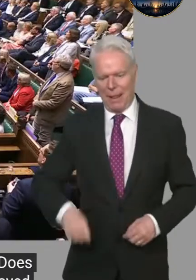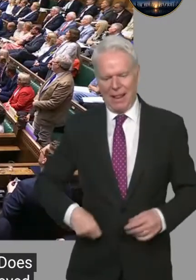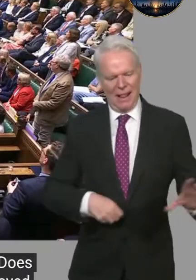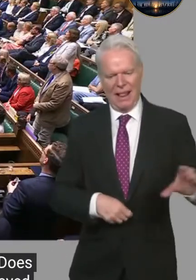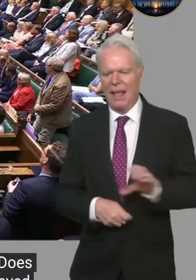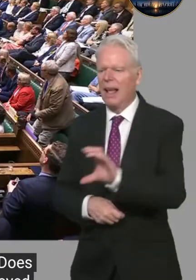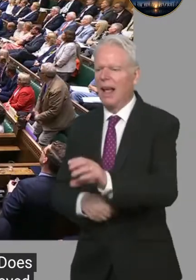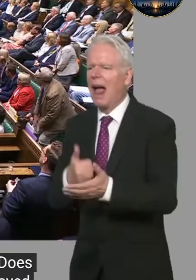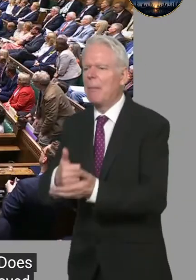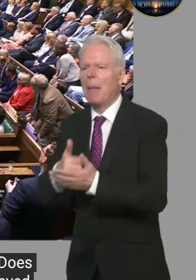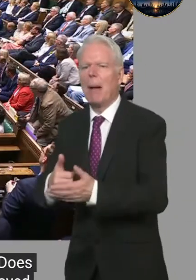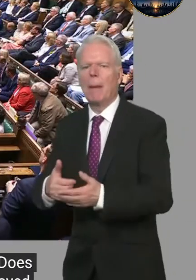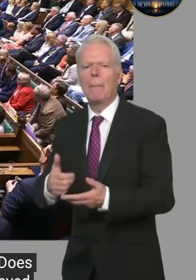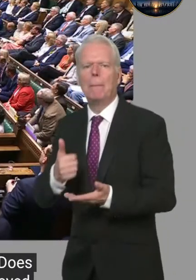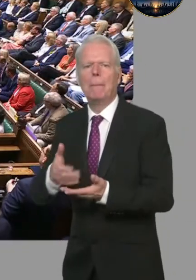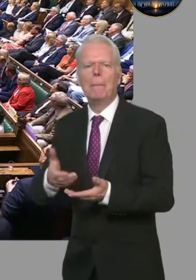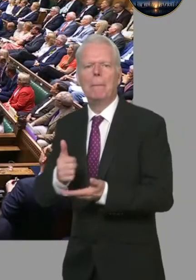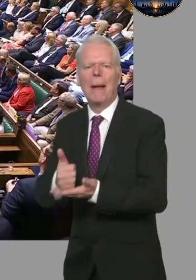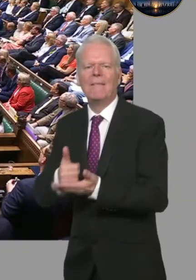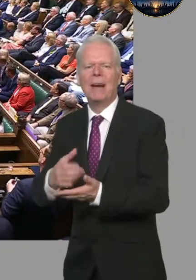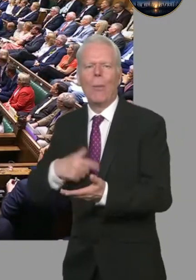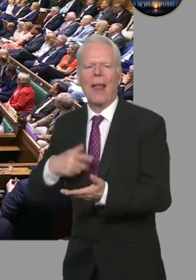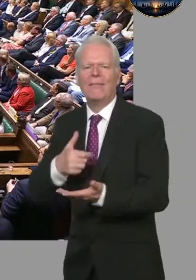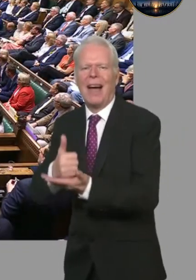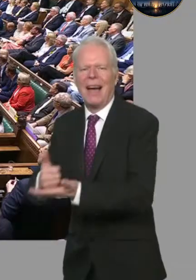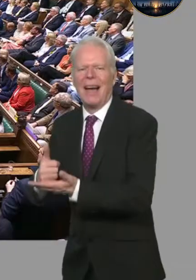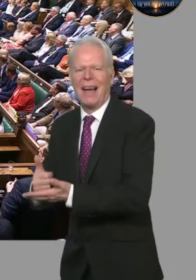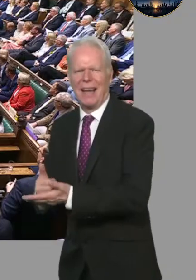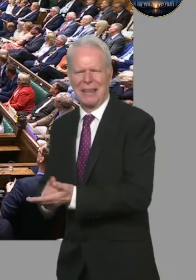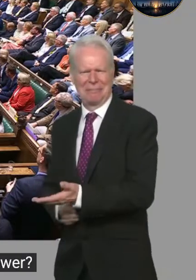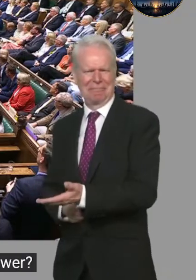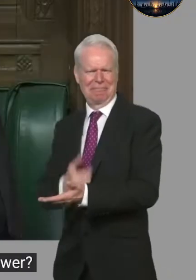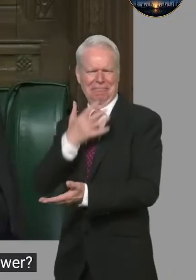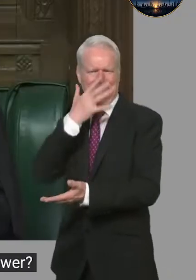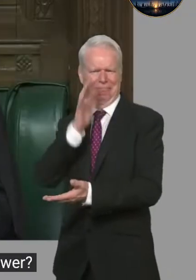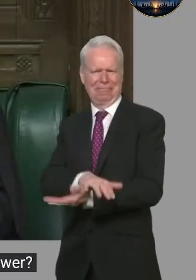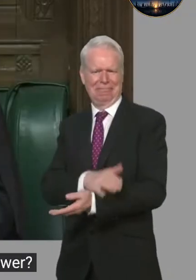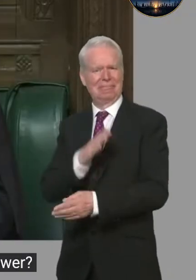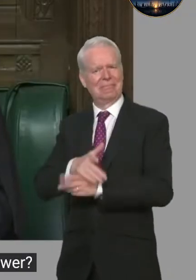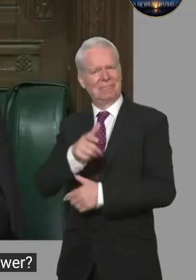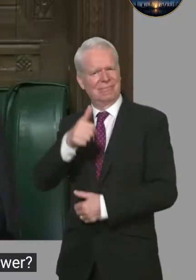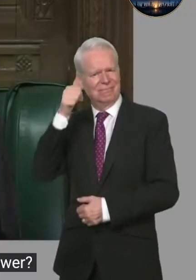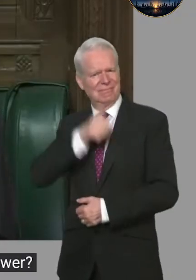Sorry, Prime Minister. Can I just say, let us think about the language we're using.